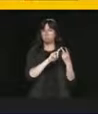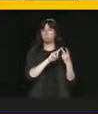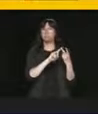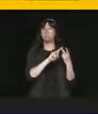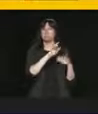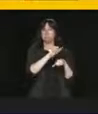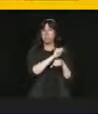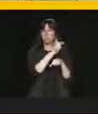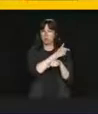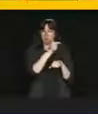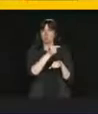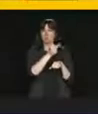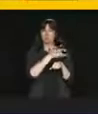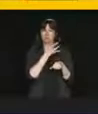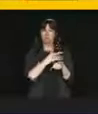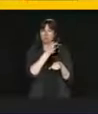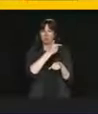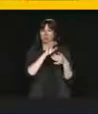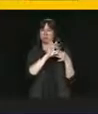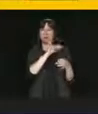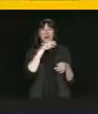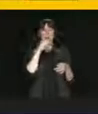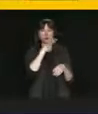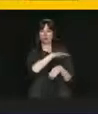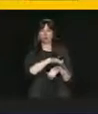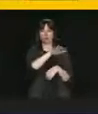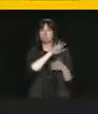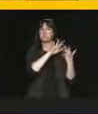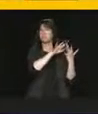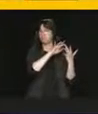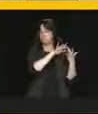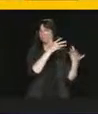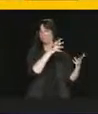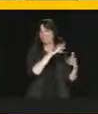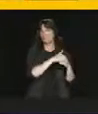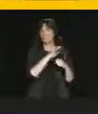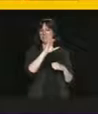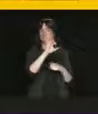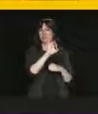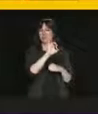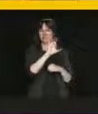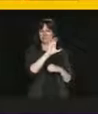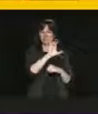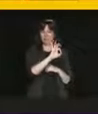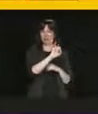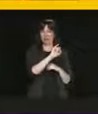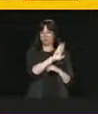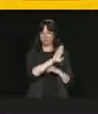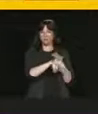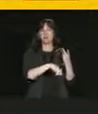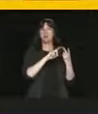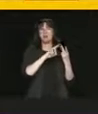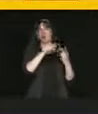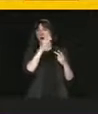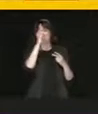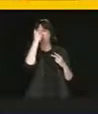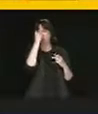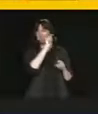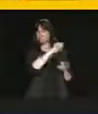Alberta government. On the agriculture side, we've been engaged with the CFIB and with the relevant ministers